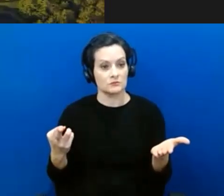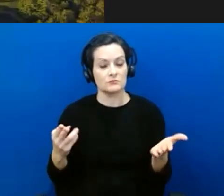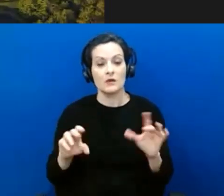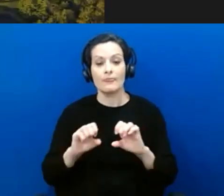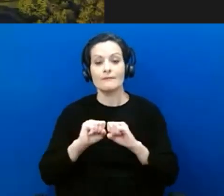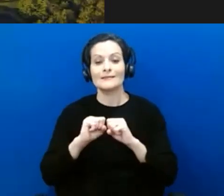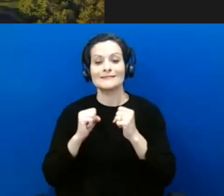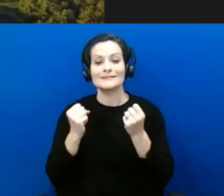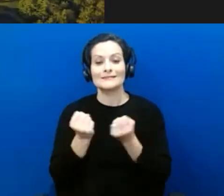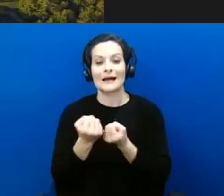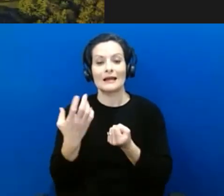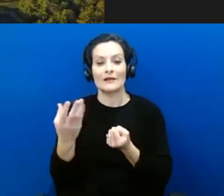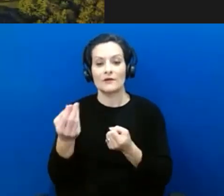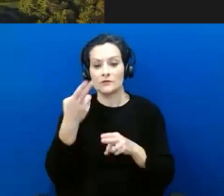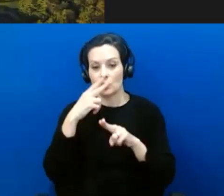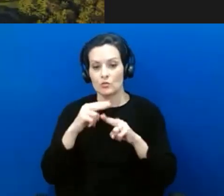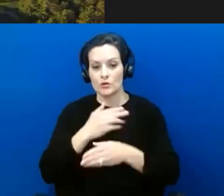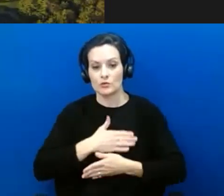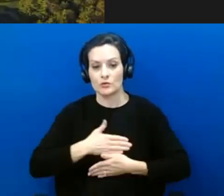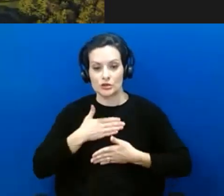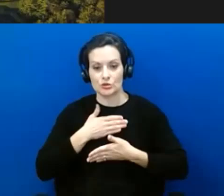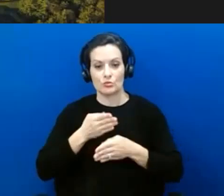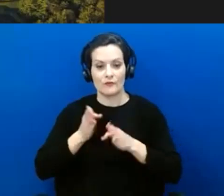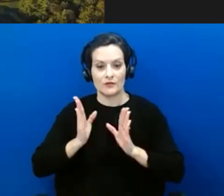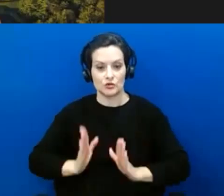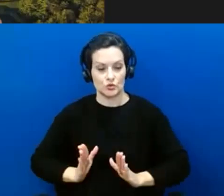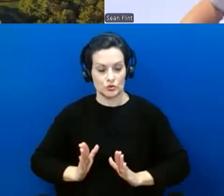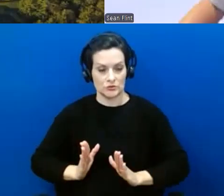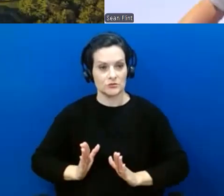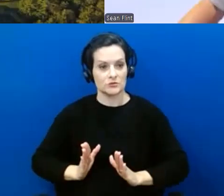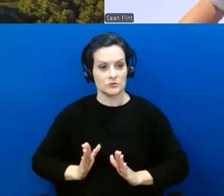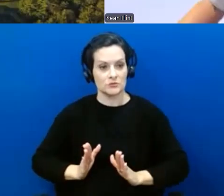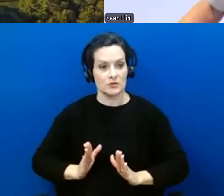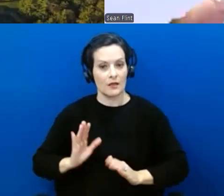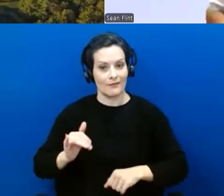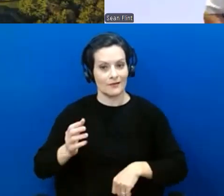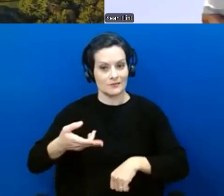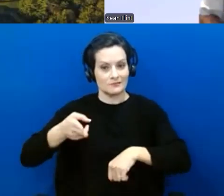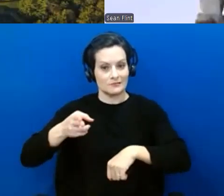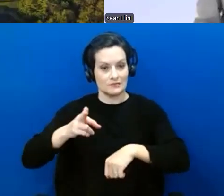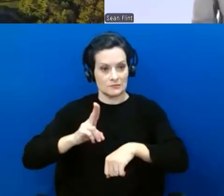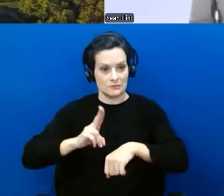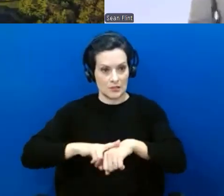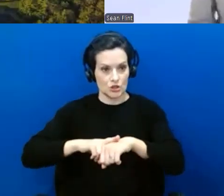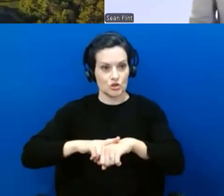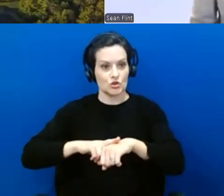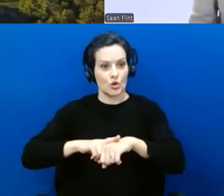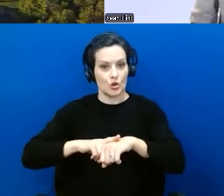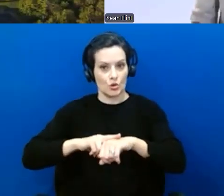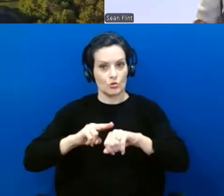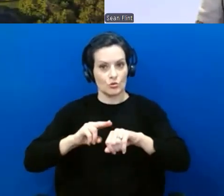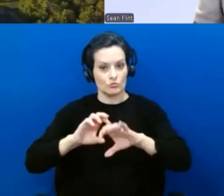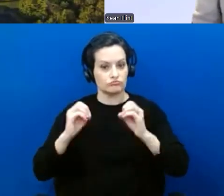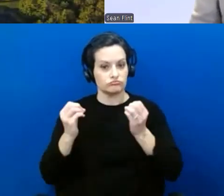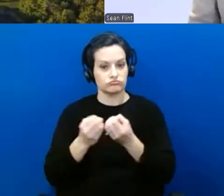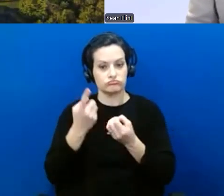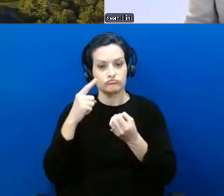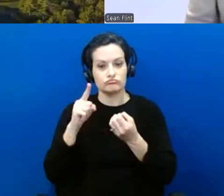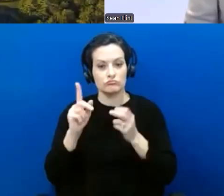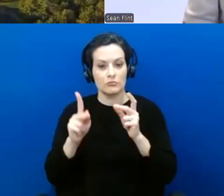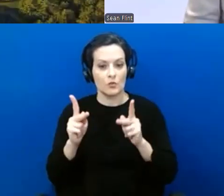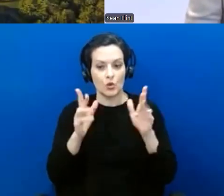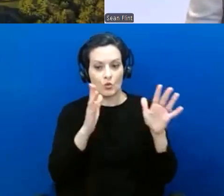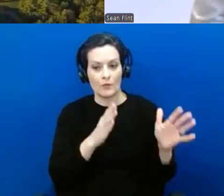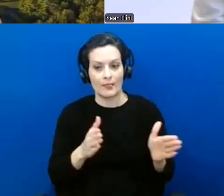Recreation Professionals is a national professional organization for like planners